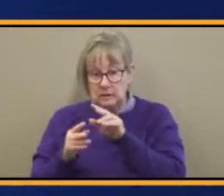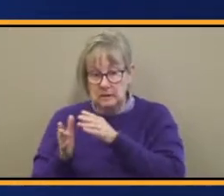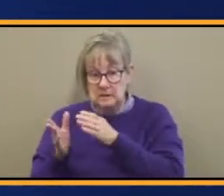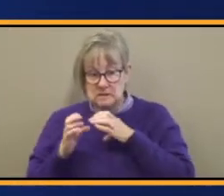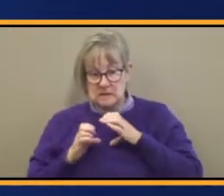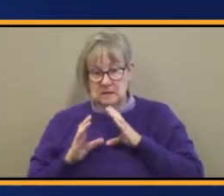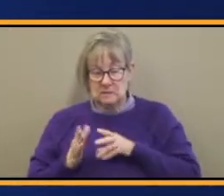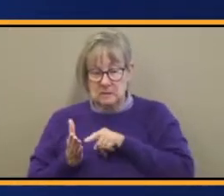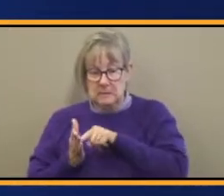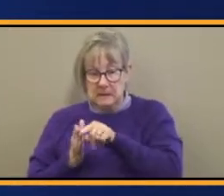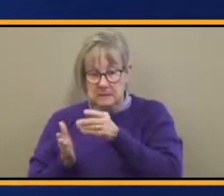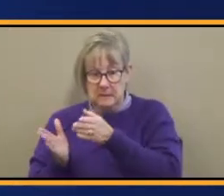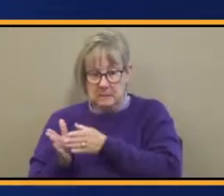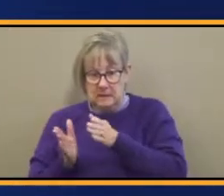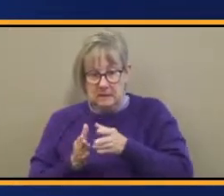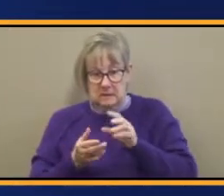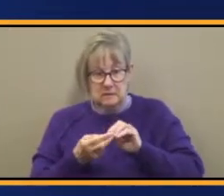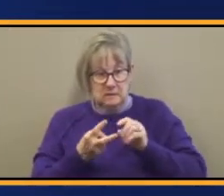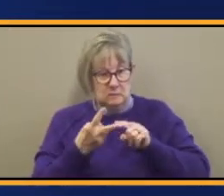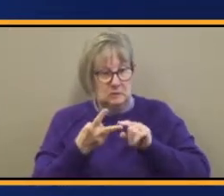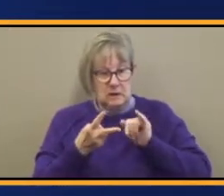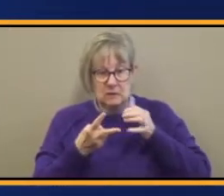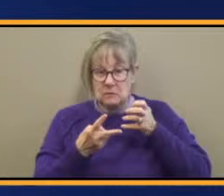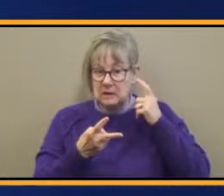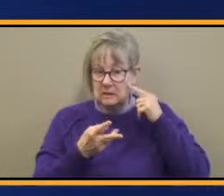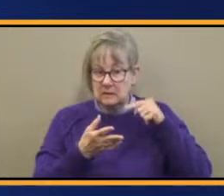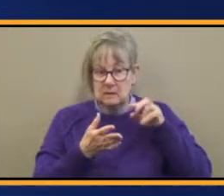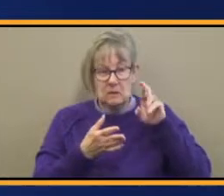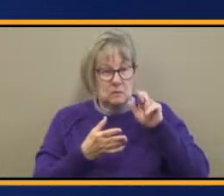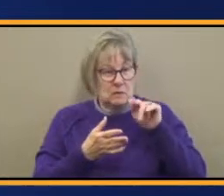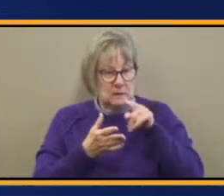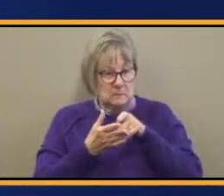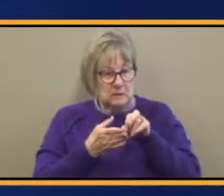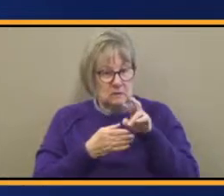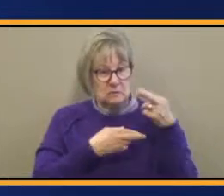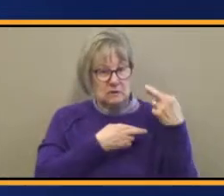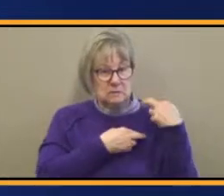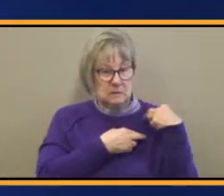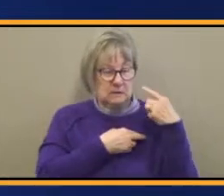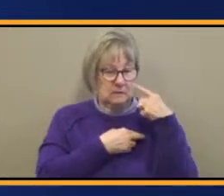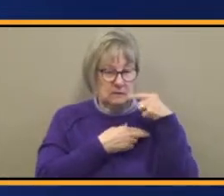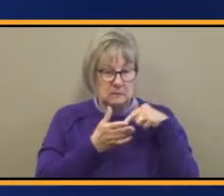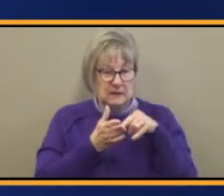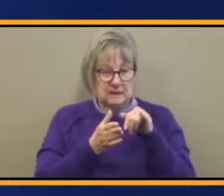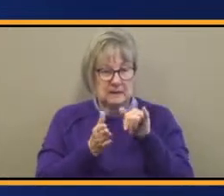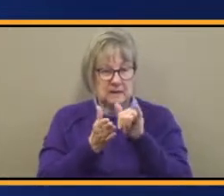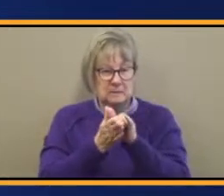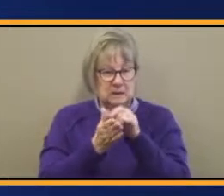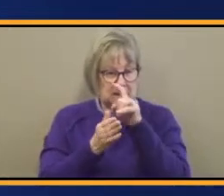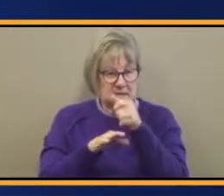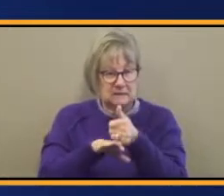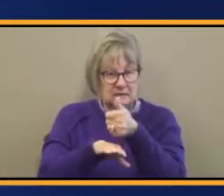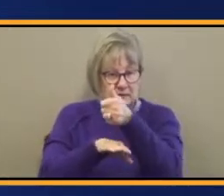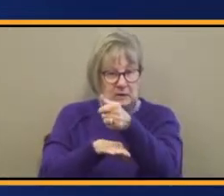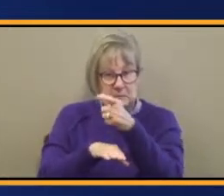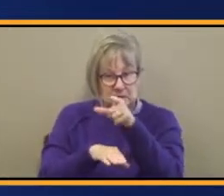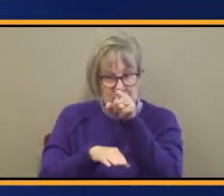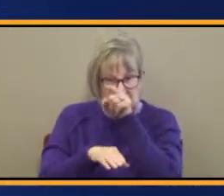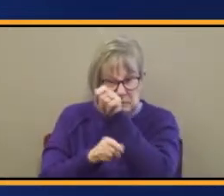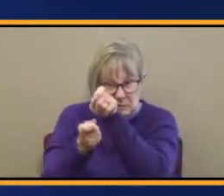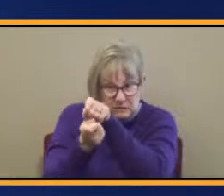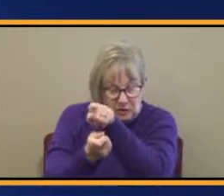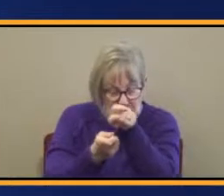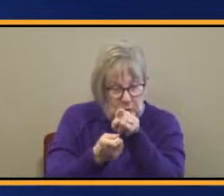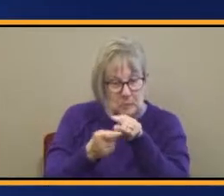two, don't want to hear that the ratepayers are responsible to pay for this because this is your fault. And I'm not pointing to you, but when we have